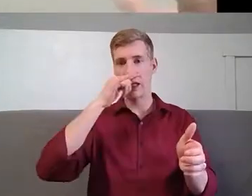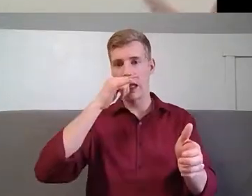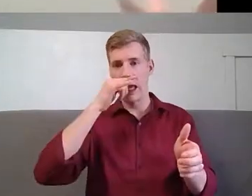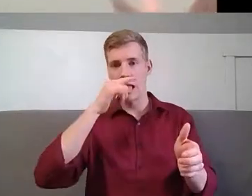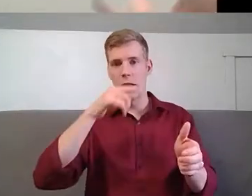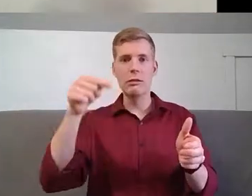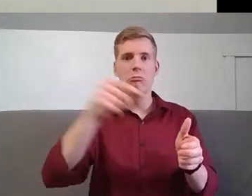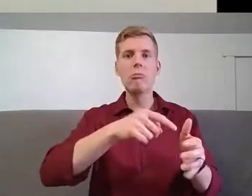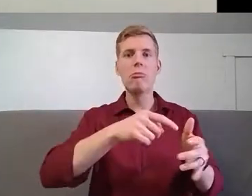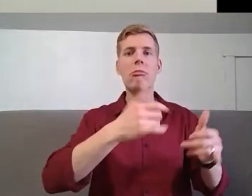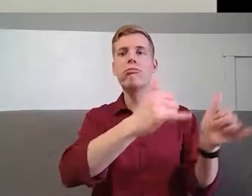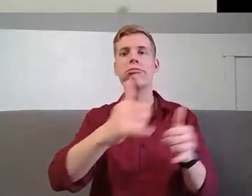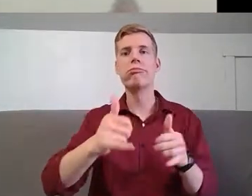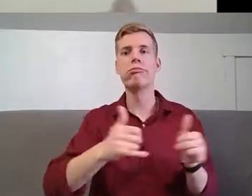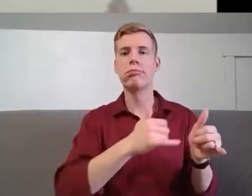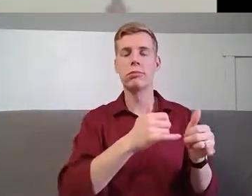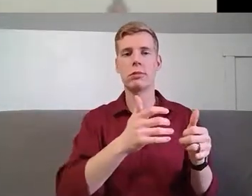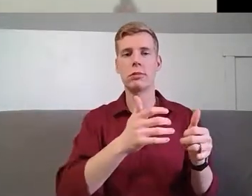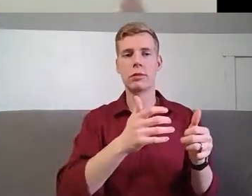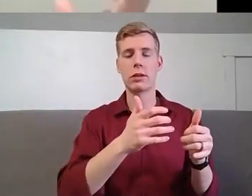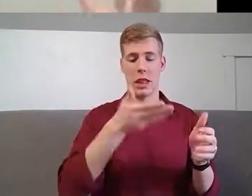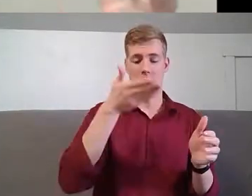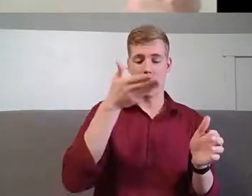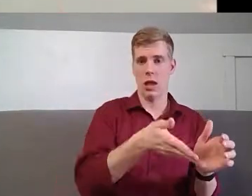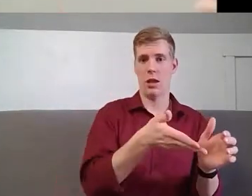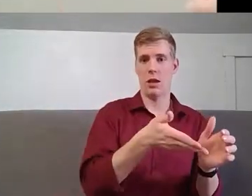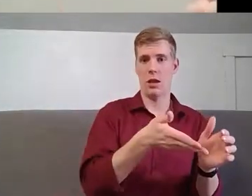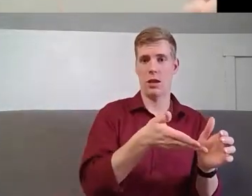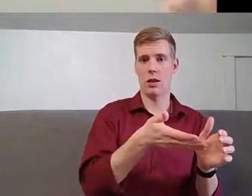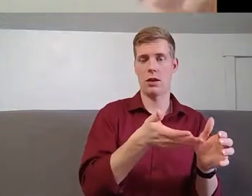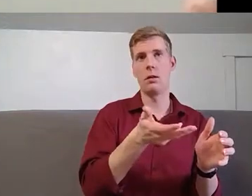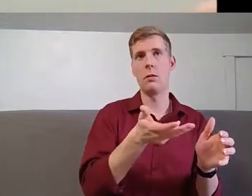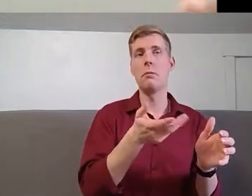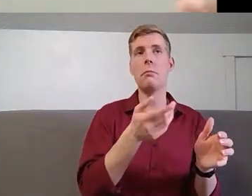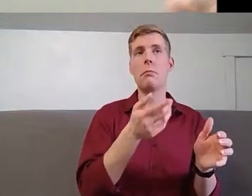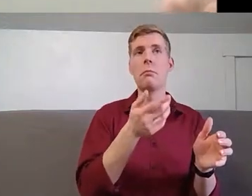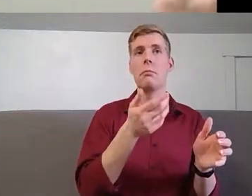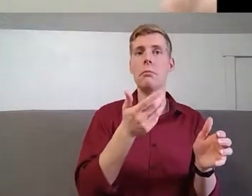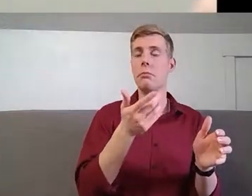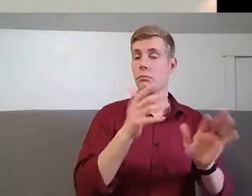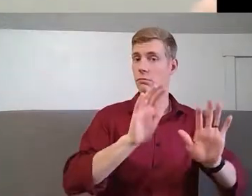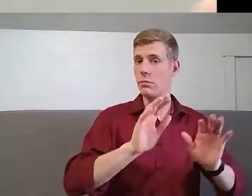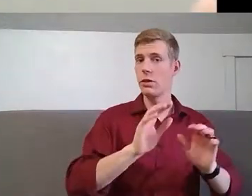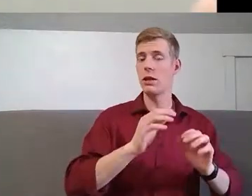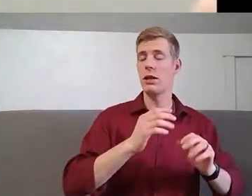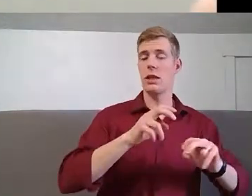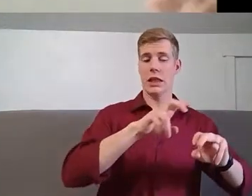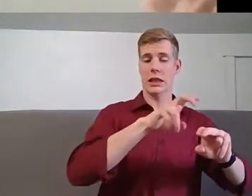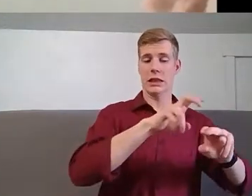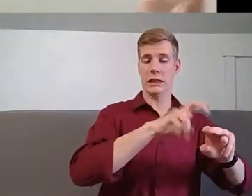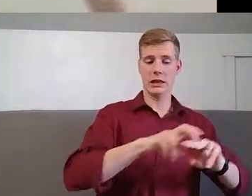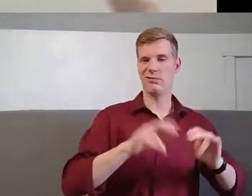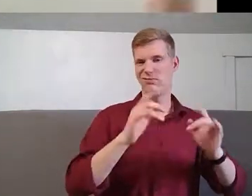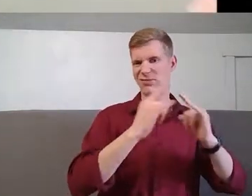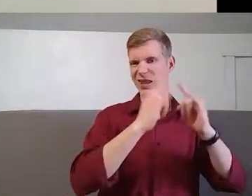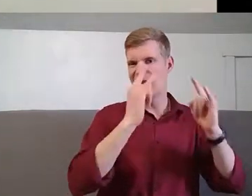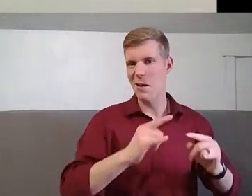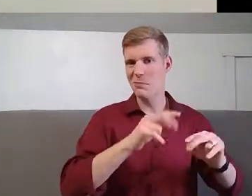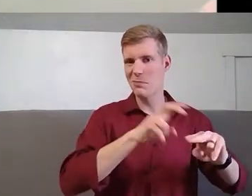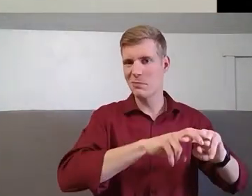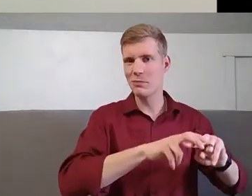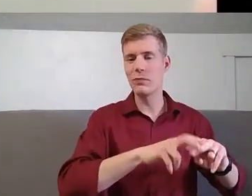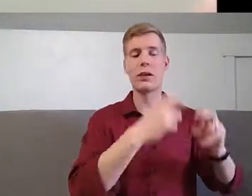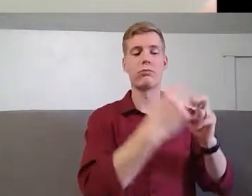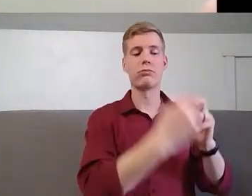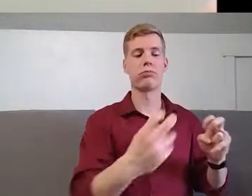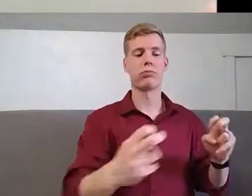and meet in a cul-de-sac, but they were in their camp chairs basically, and they were